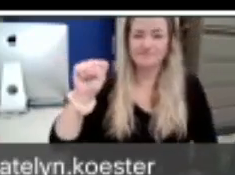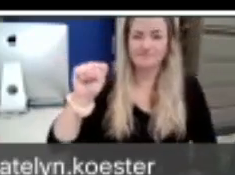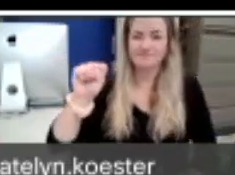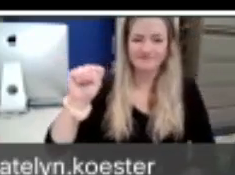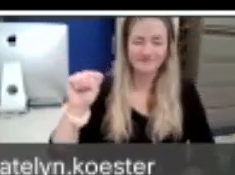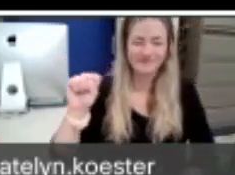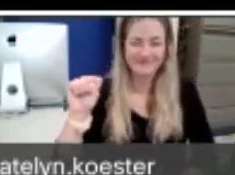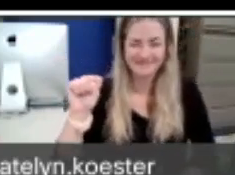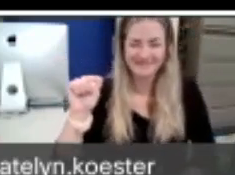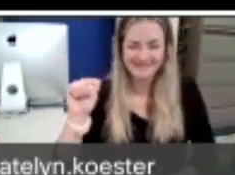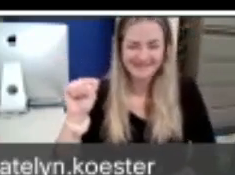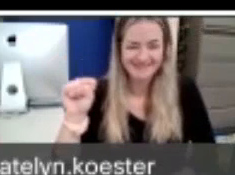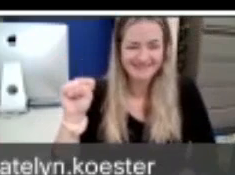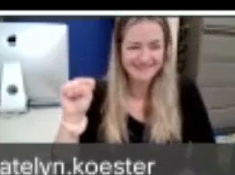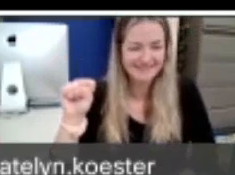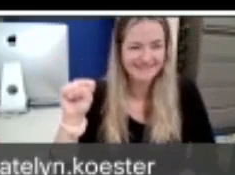Like a fist.